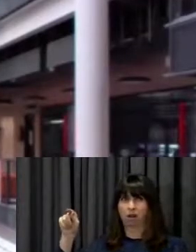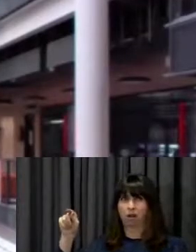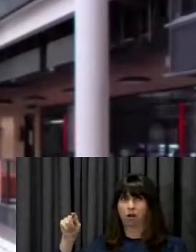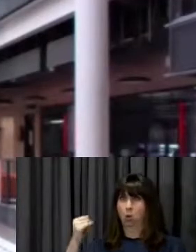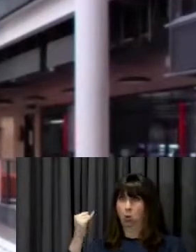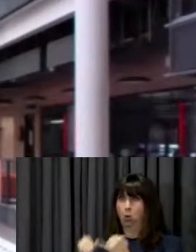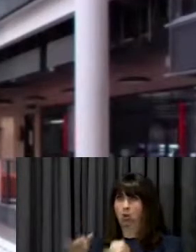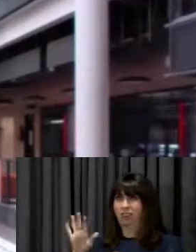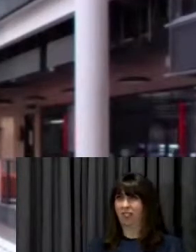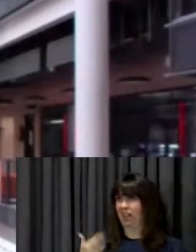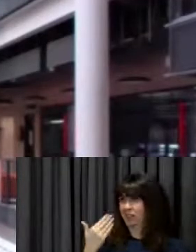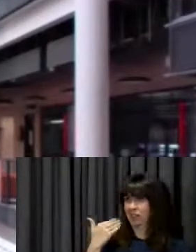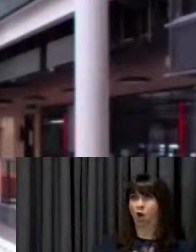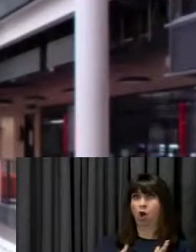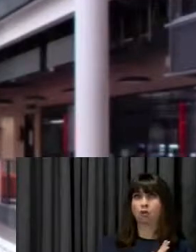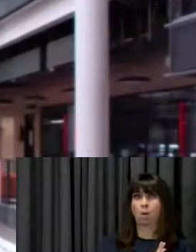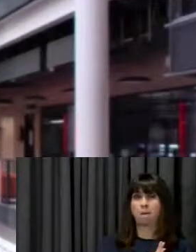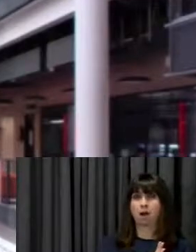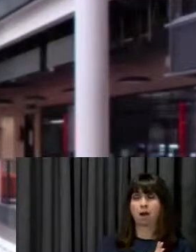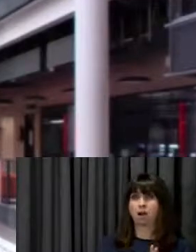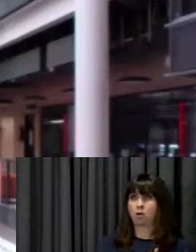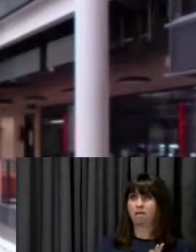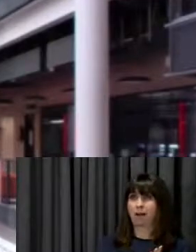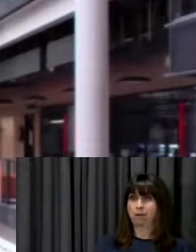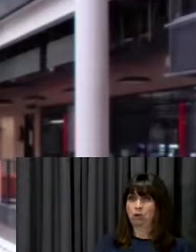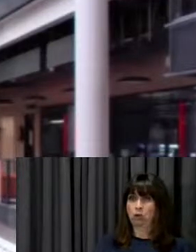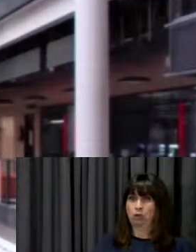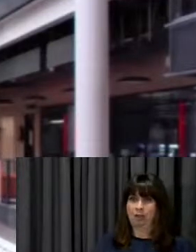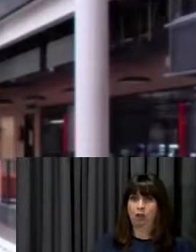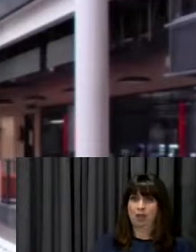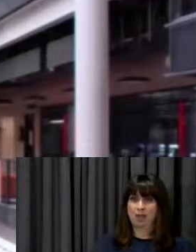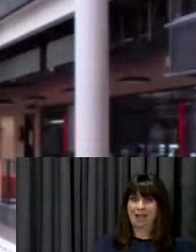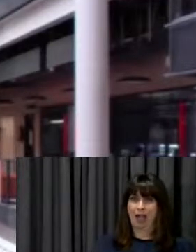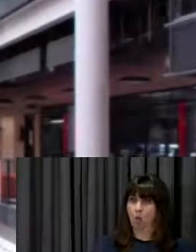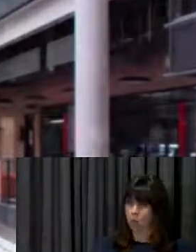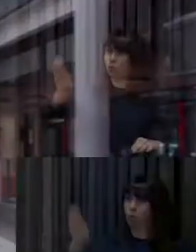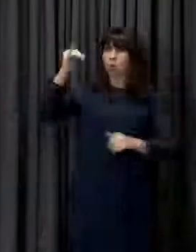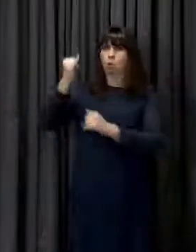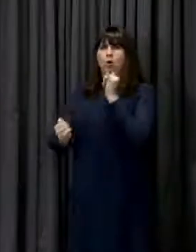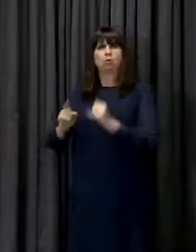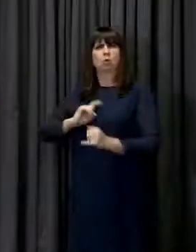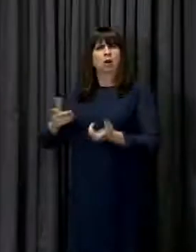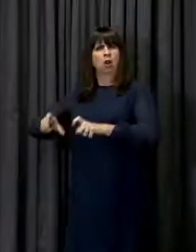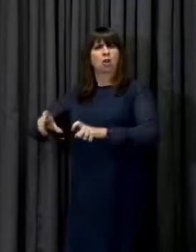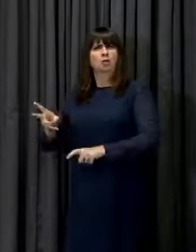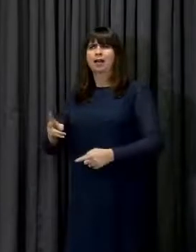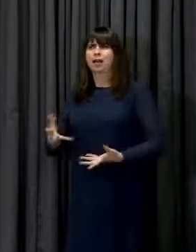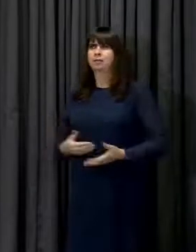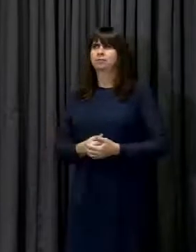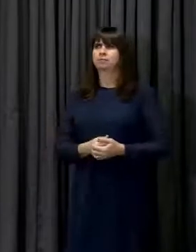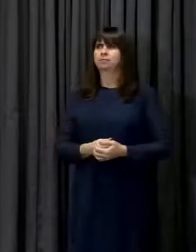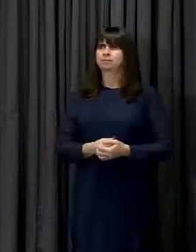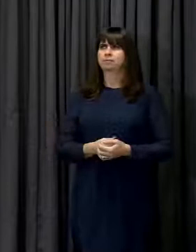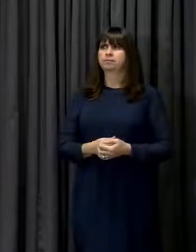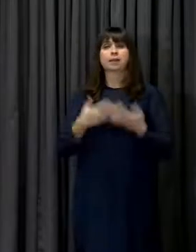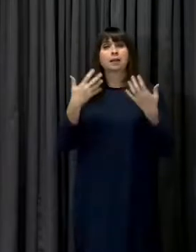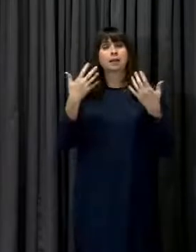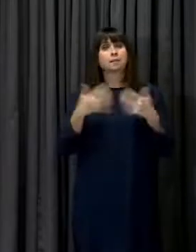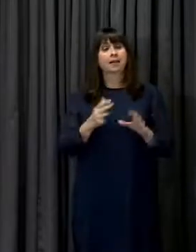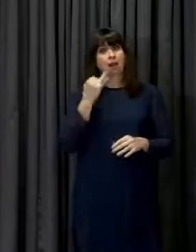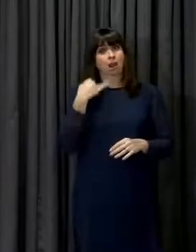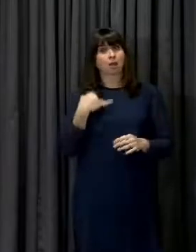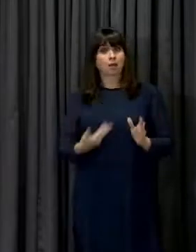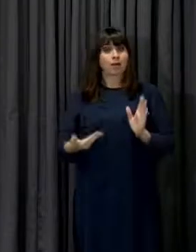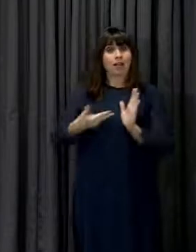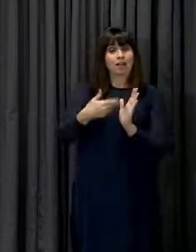lockdown over October and November. Just trying to follow in the logic here. Well, we've introduced further restrictions last week,